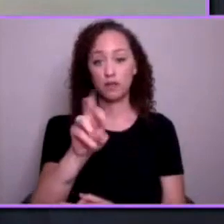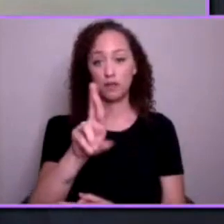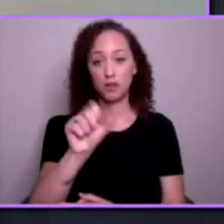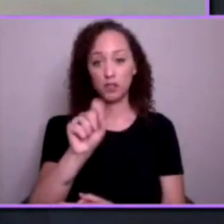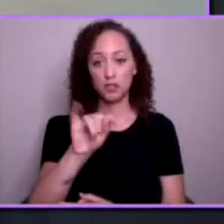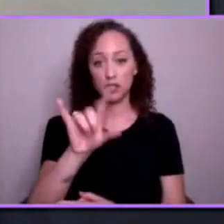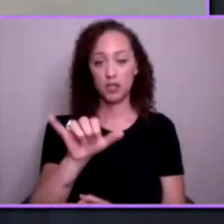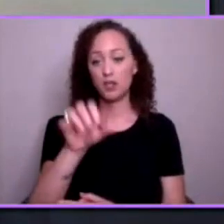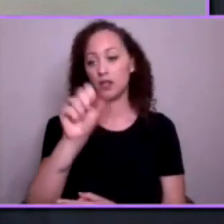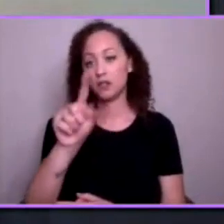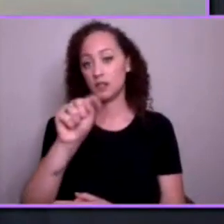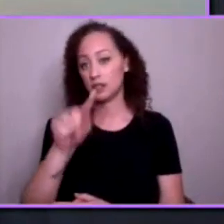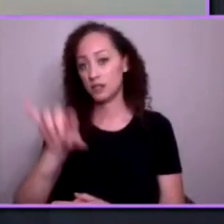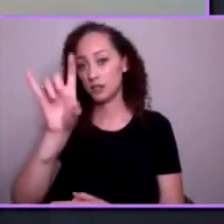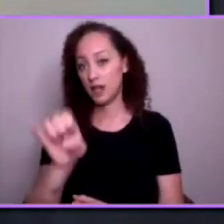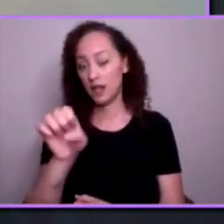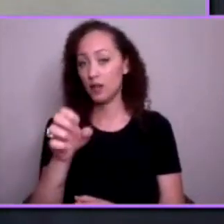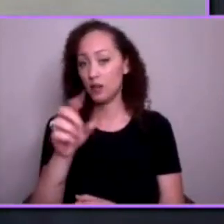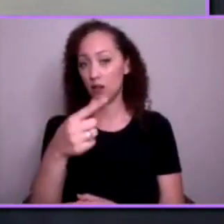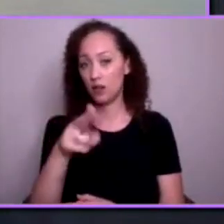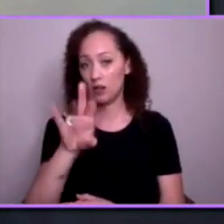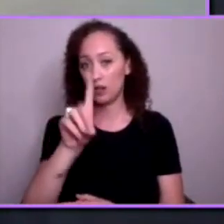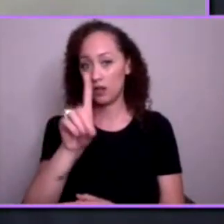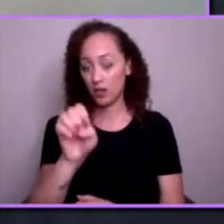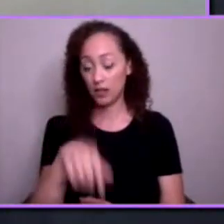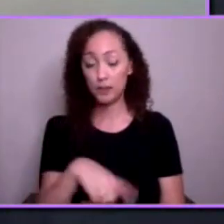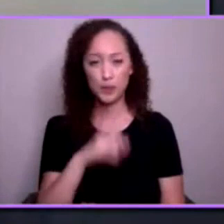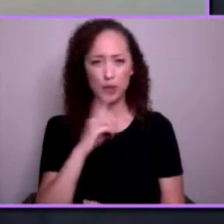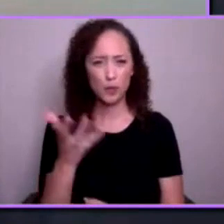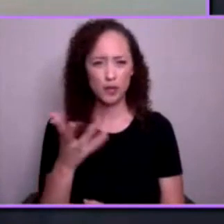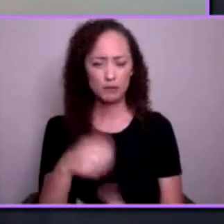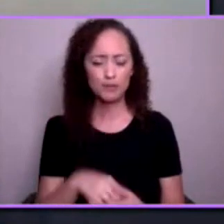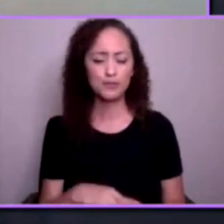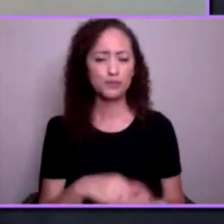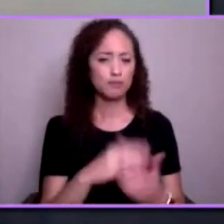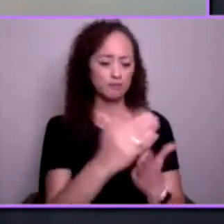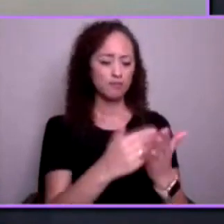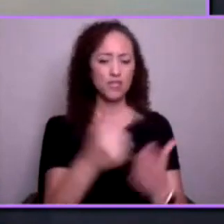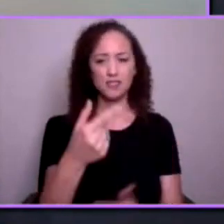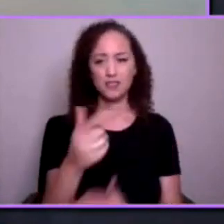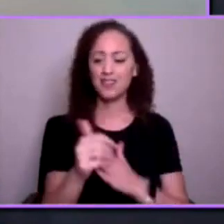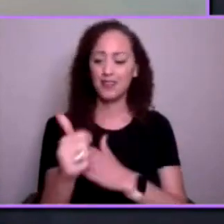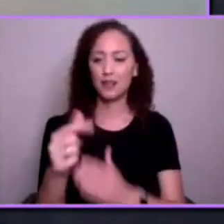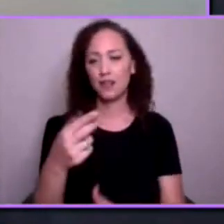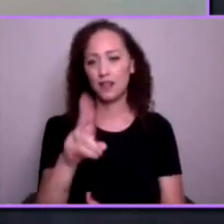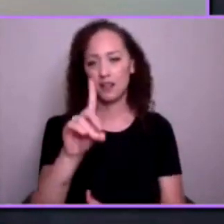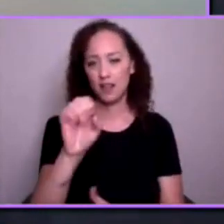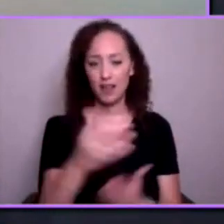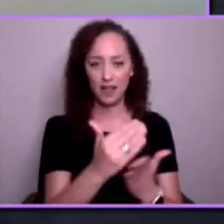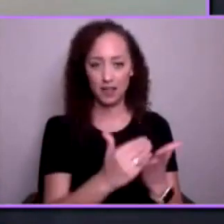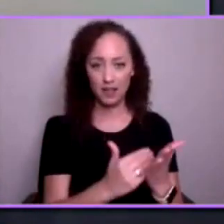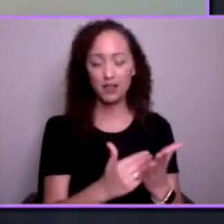the chat. And what that is it's a guide it's a curated guide by